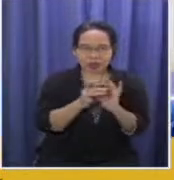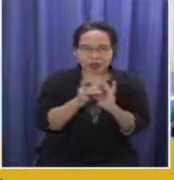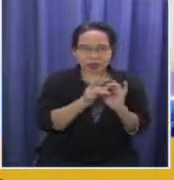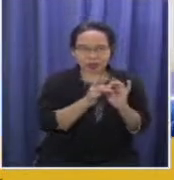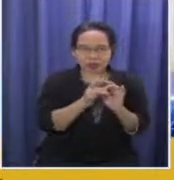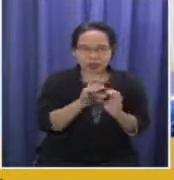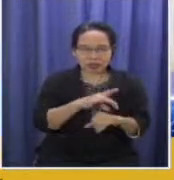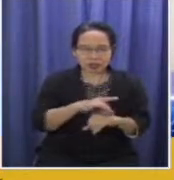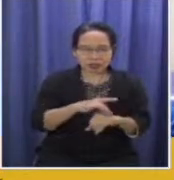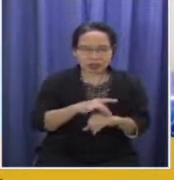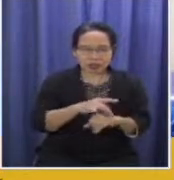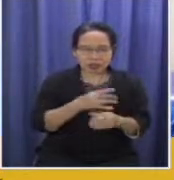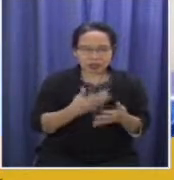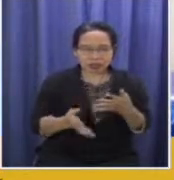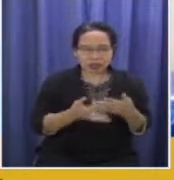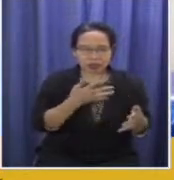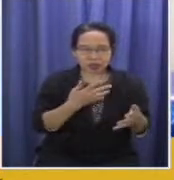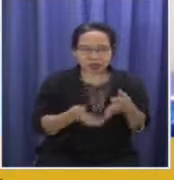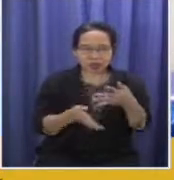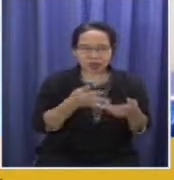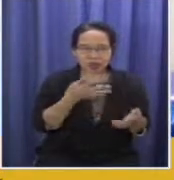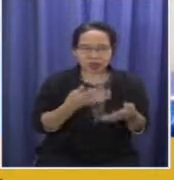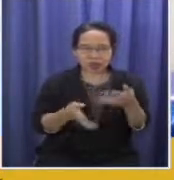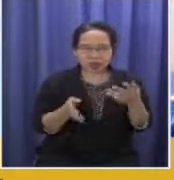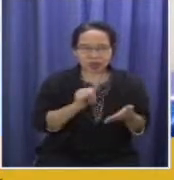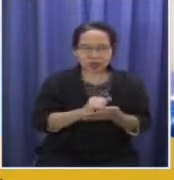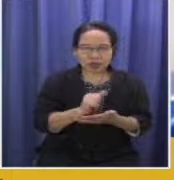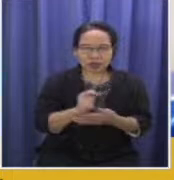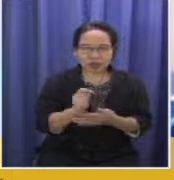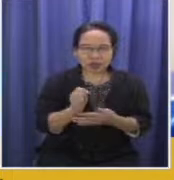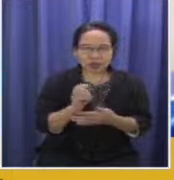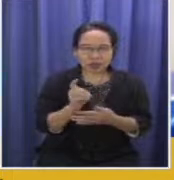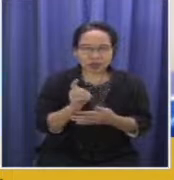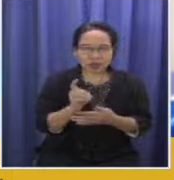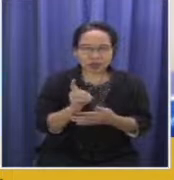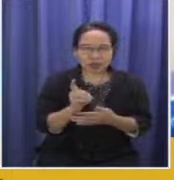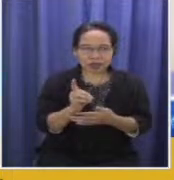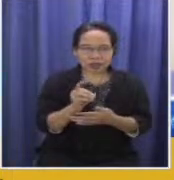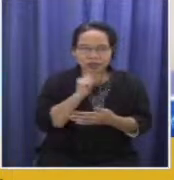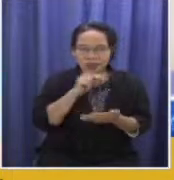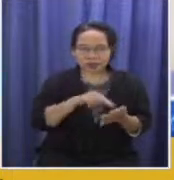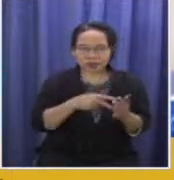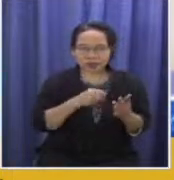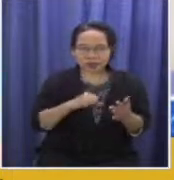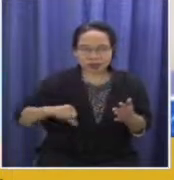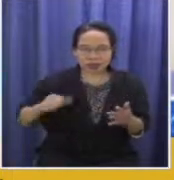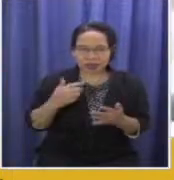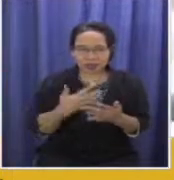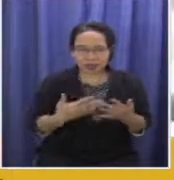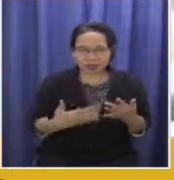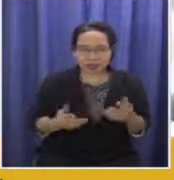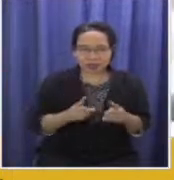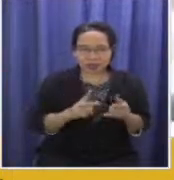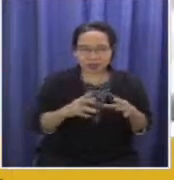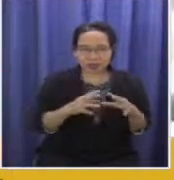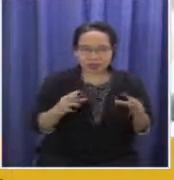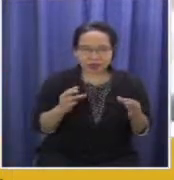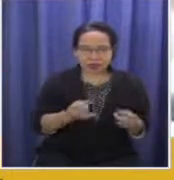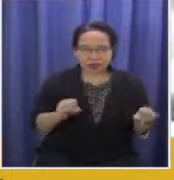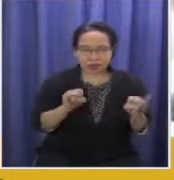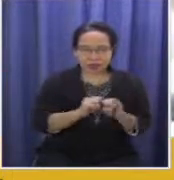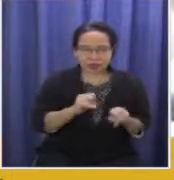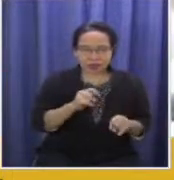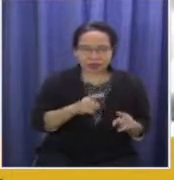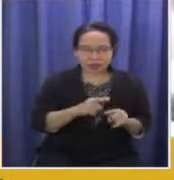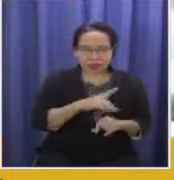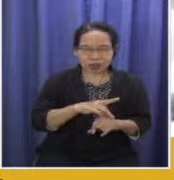Earth. Although there is that asteroid, it doesn't mean anything very much important to the